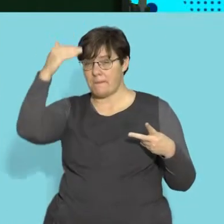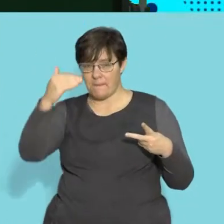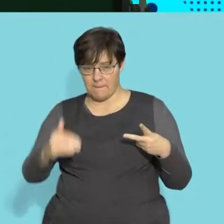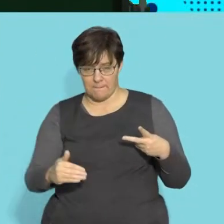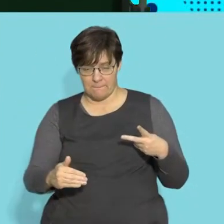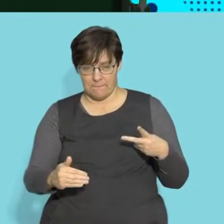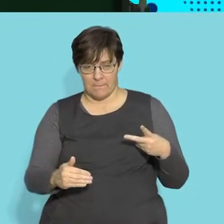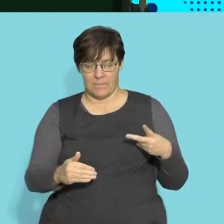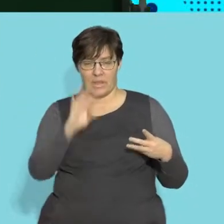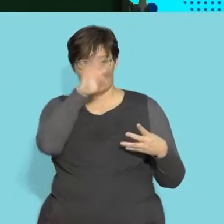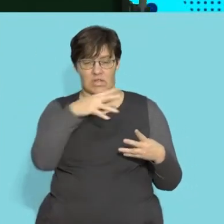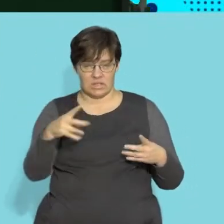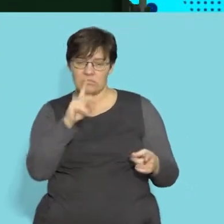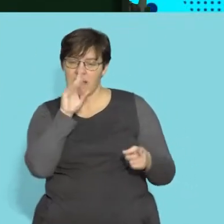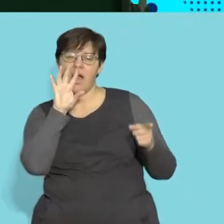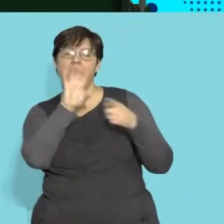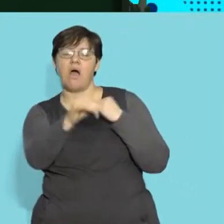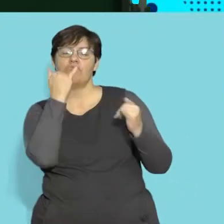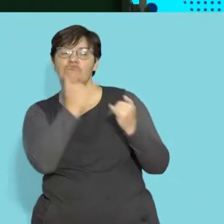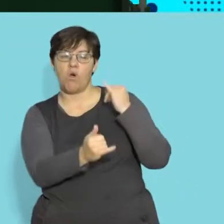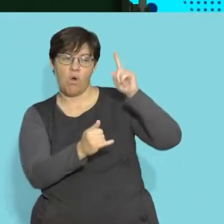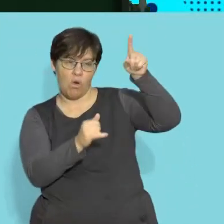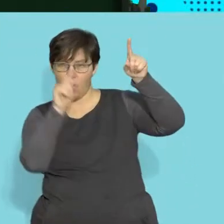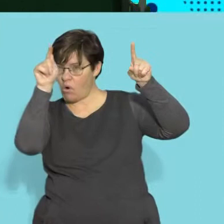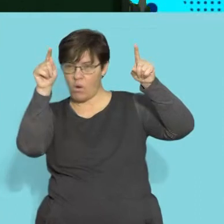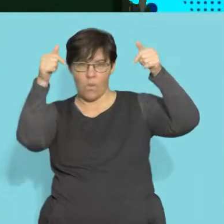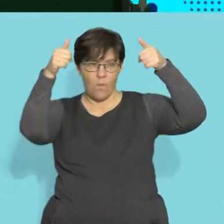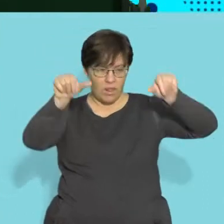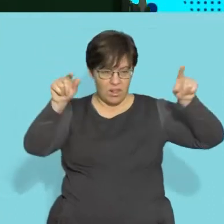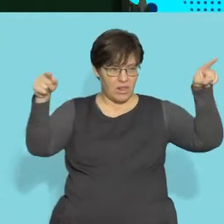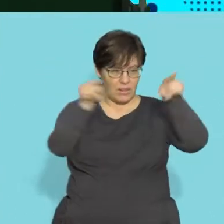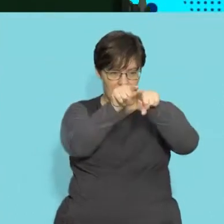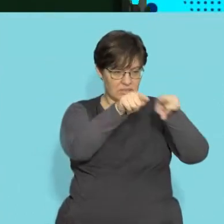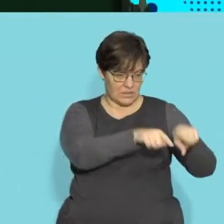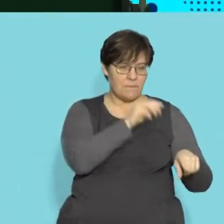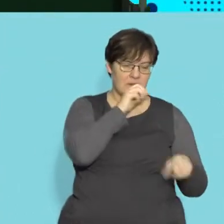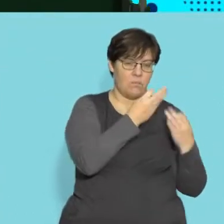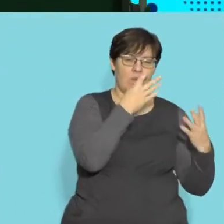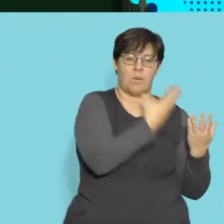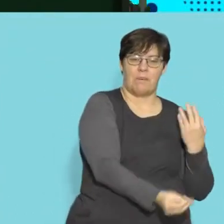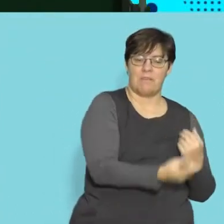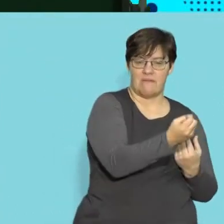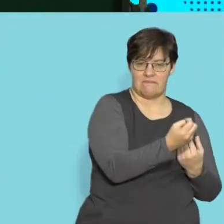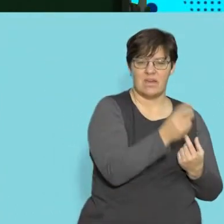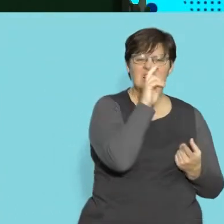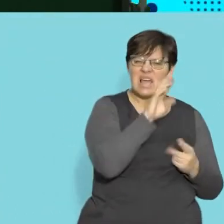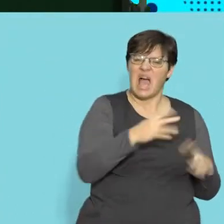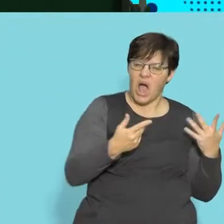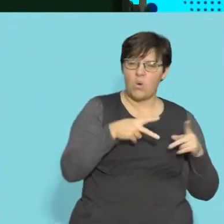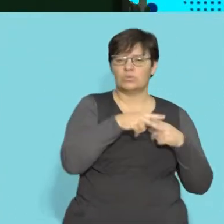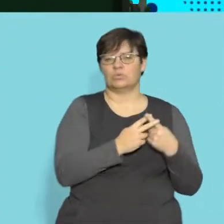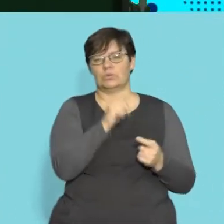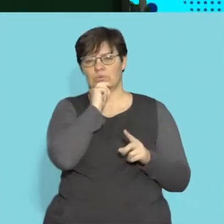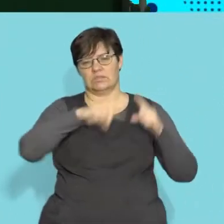to identify abnormalities, look at inheritance of a specific characteristic. So again, different tools